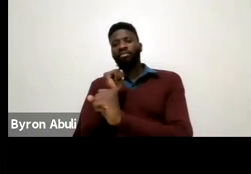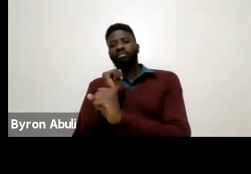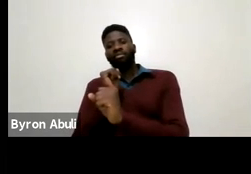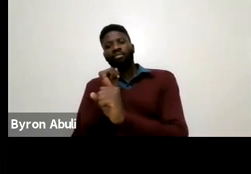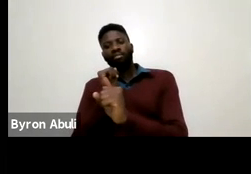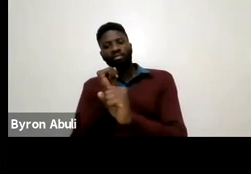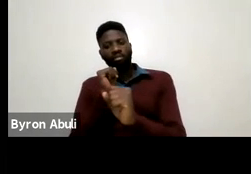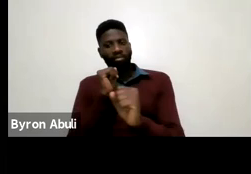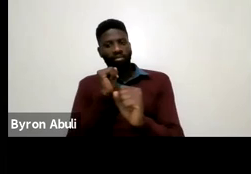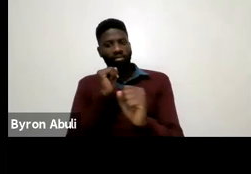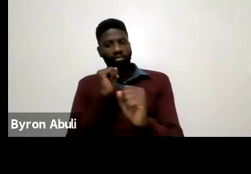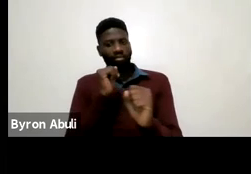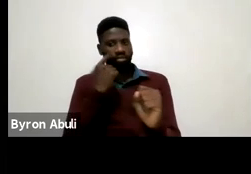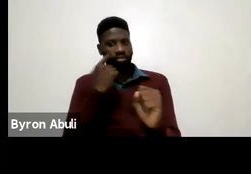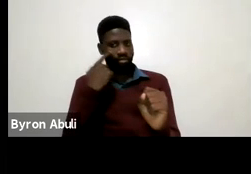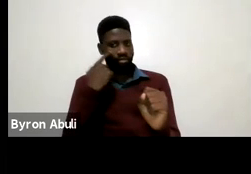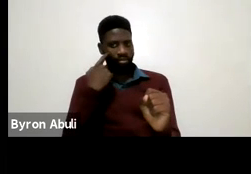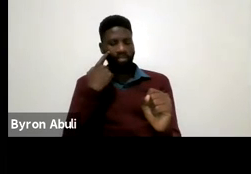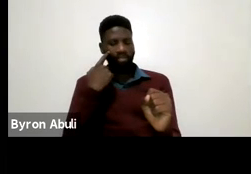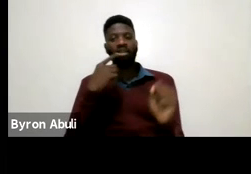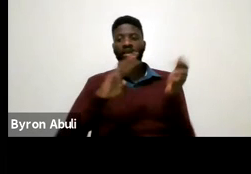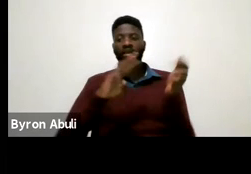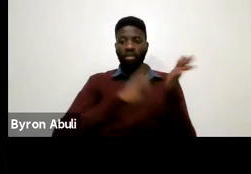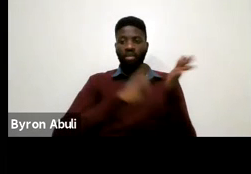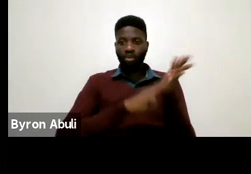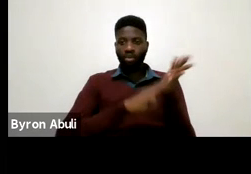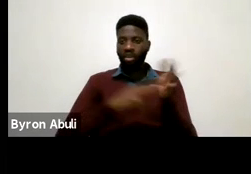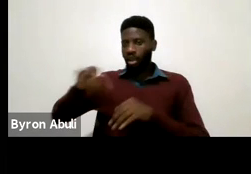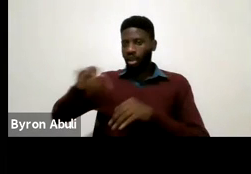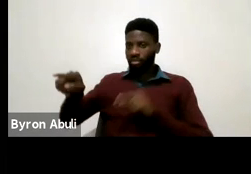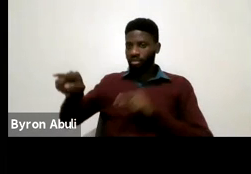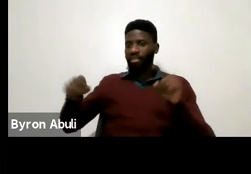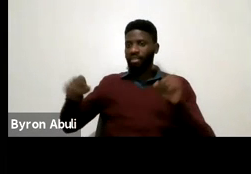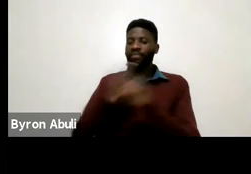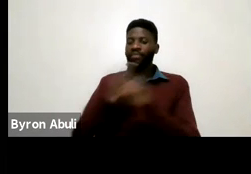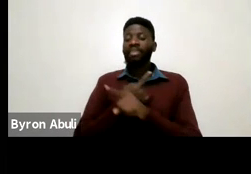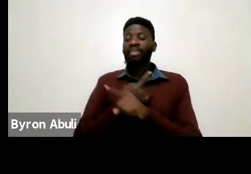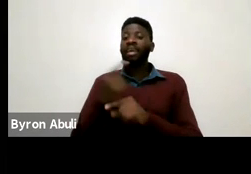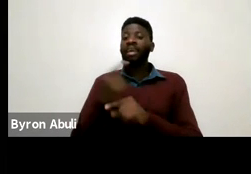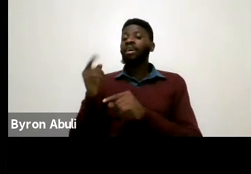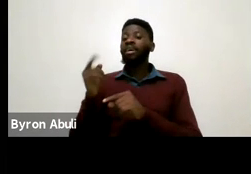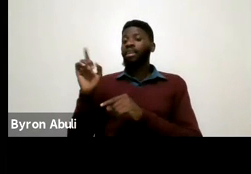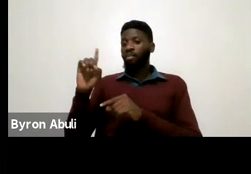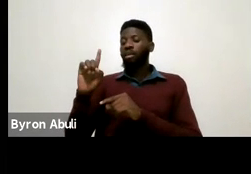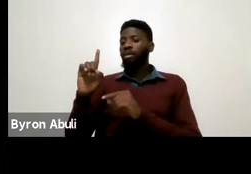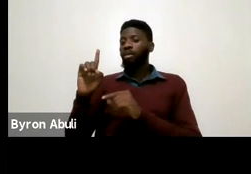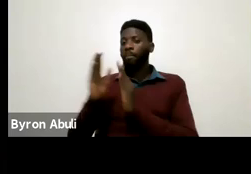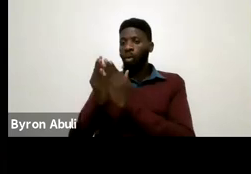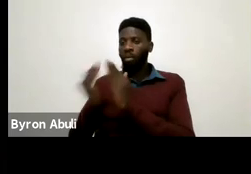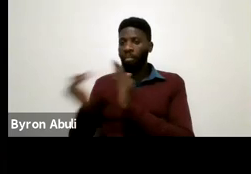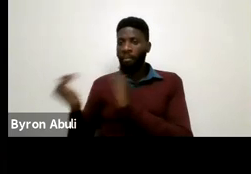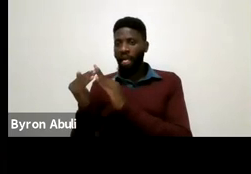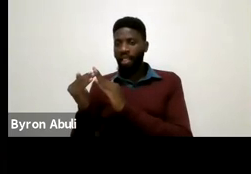the difference between Migori and the other counties. When Nairobi has a lot of books, some of them rotting at the archives and all that, you go to Migori, you find